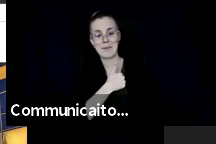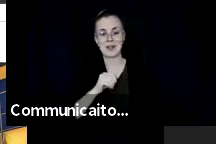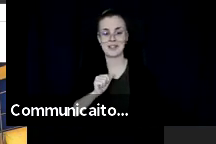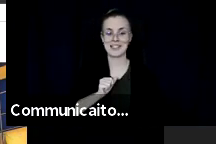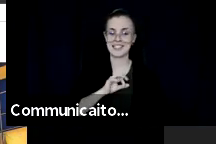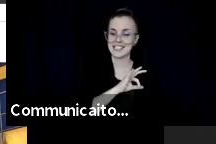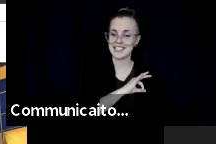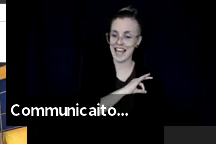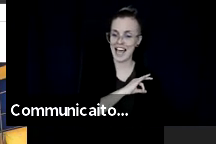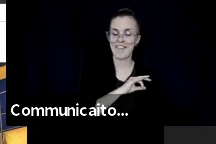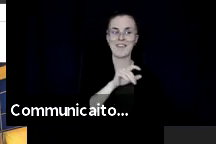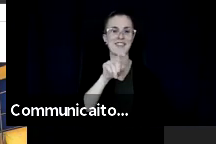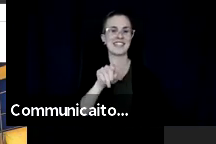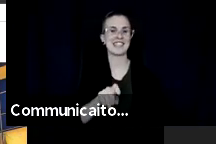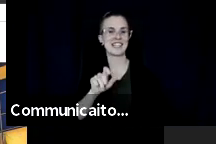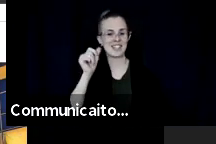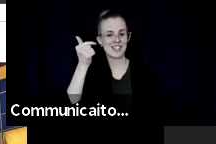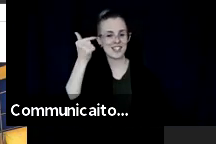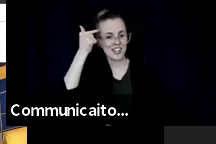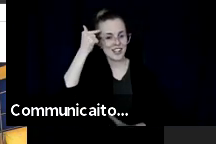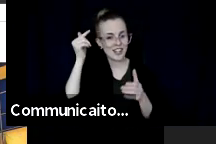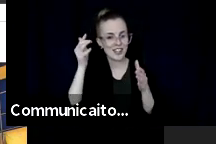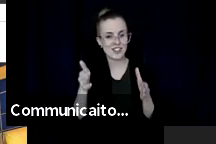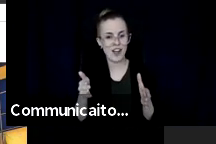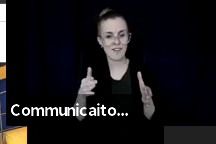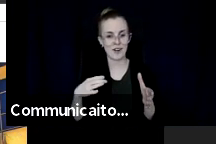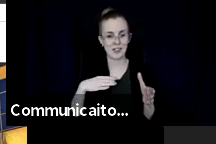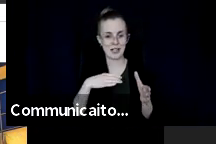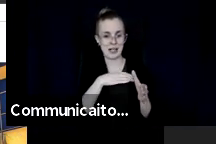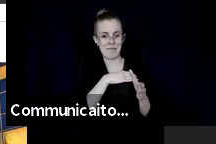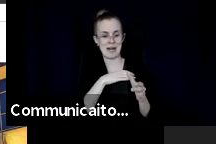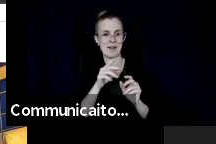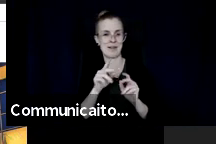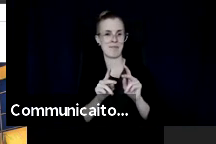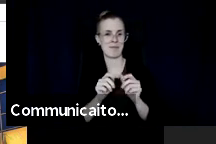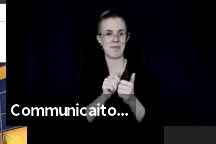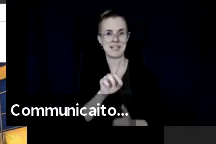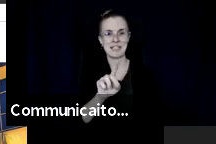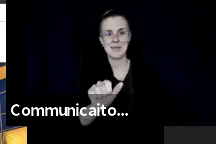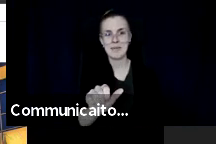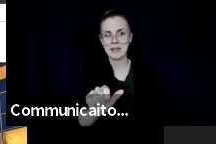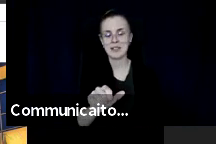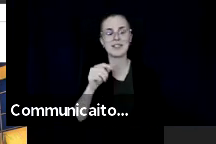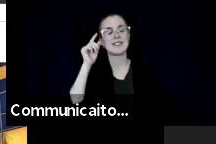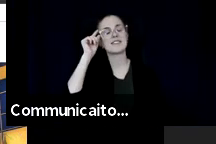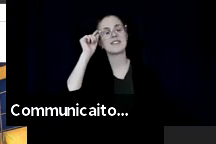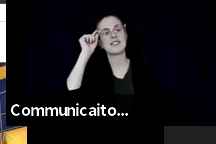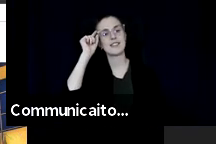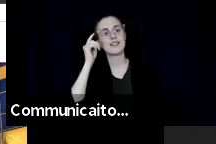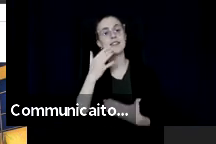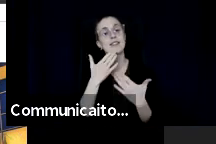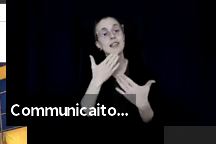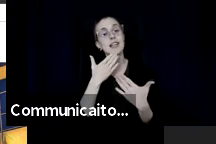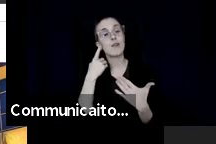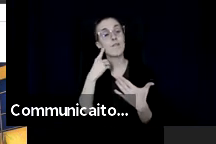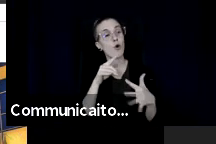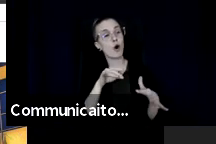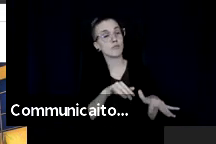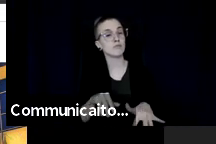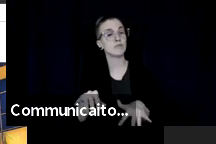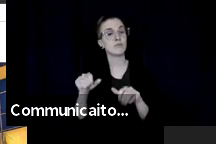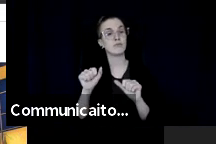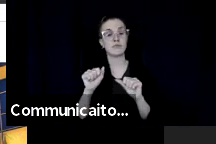Texas Governor's Committee on People with Disabilities. Thank you for organizing this